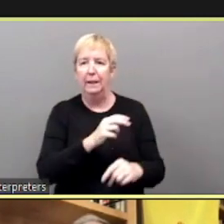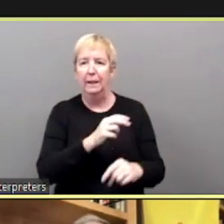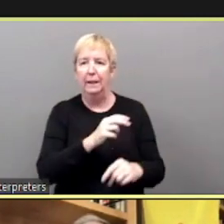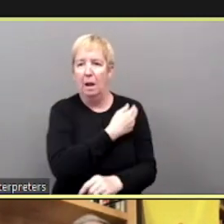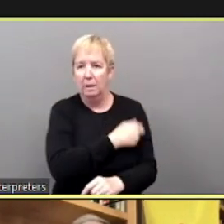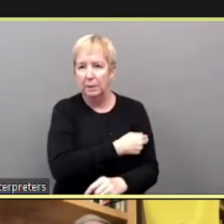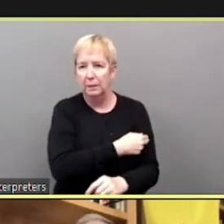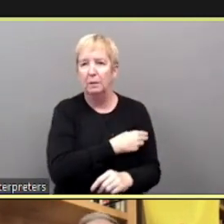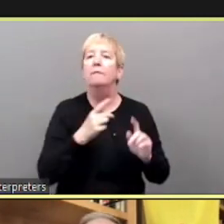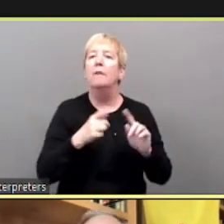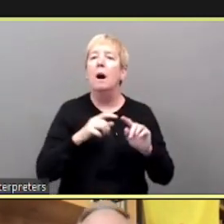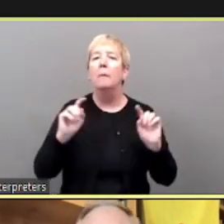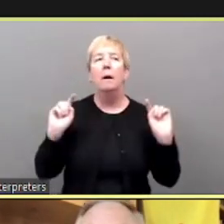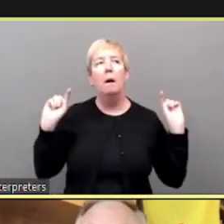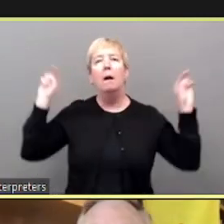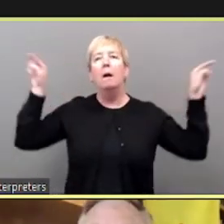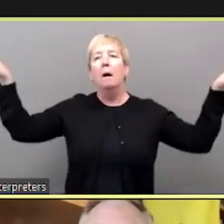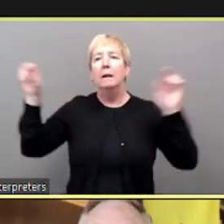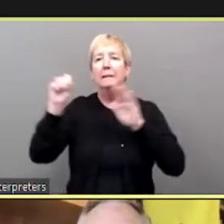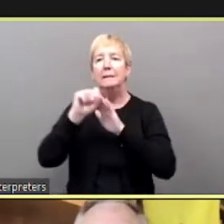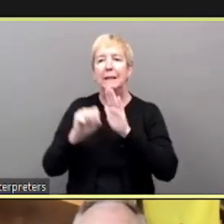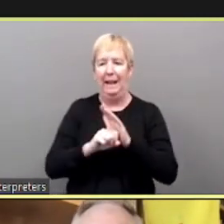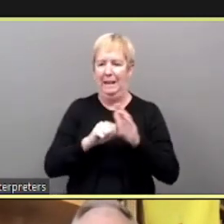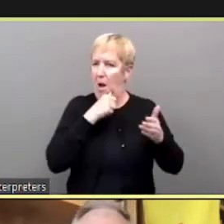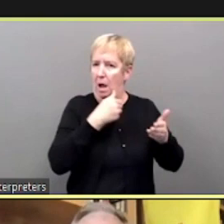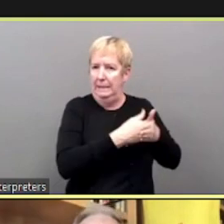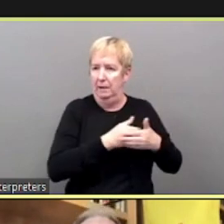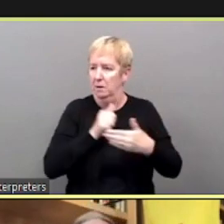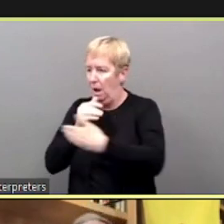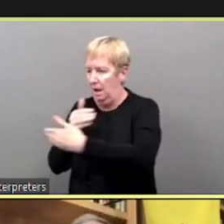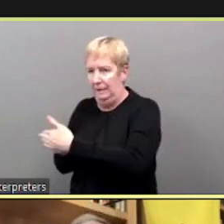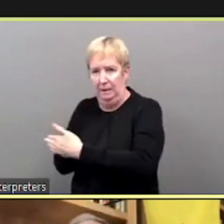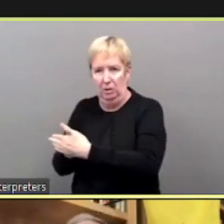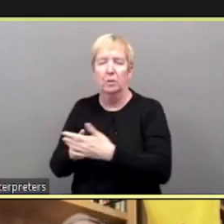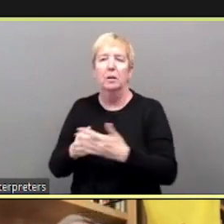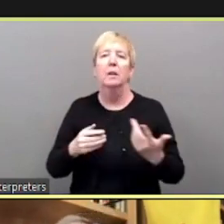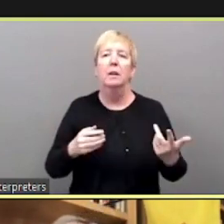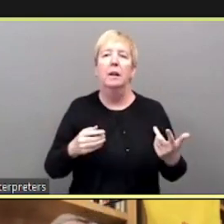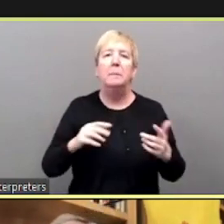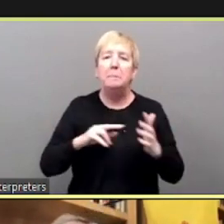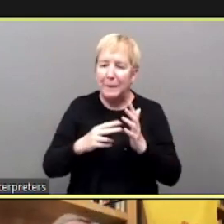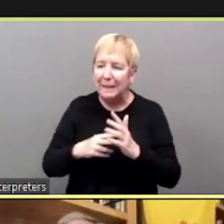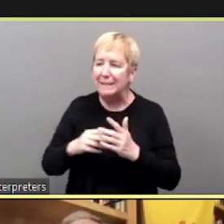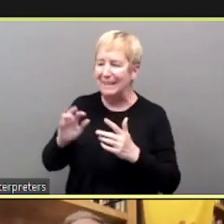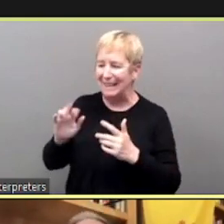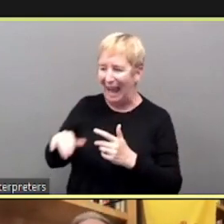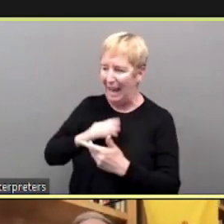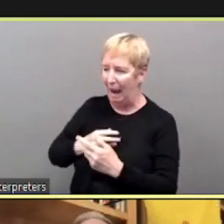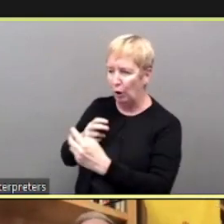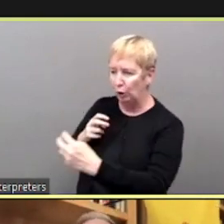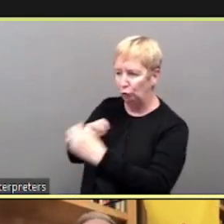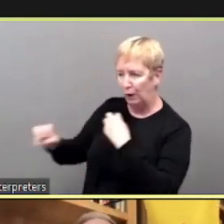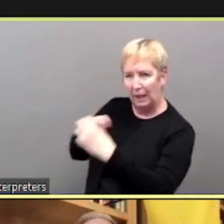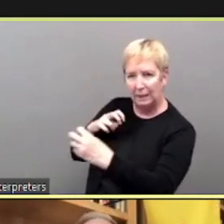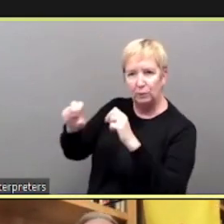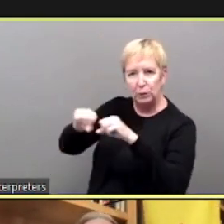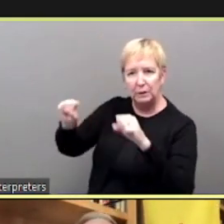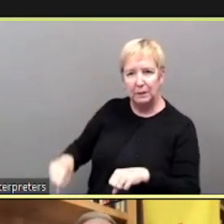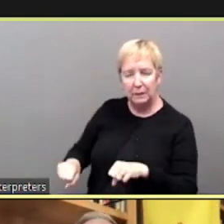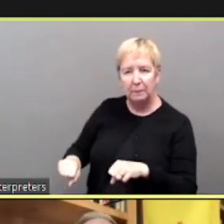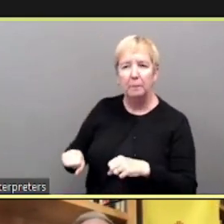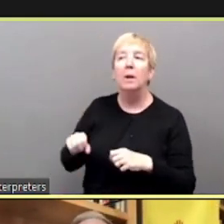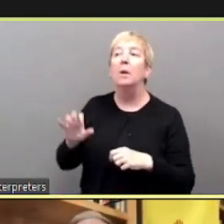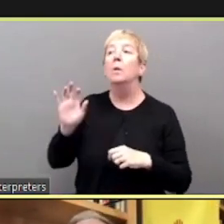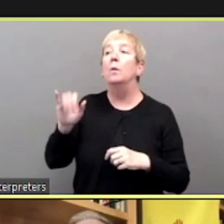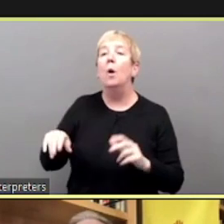states and absent any record of their transfer through our central transfer system, these people are all almost